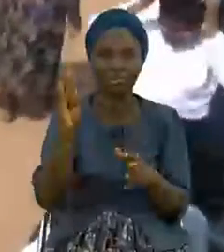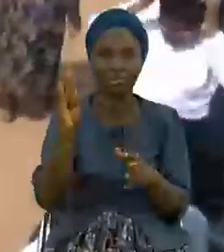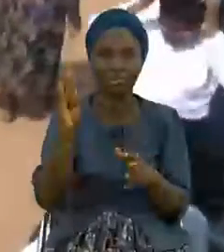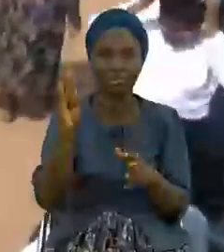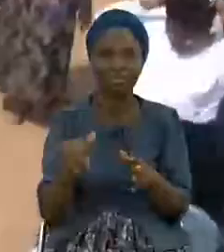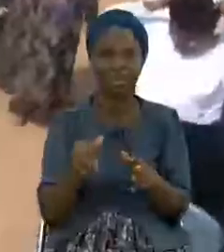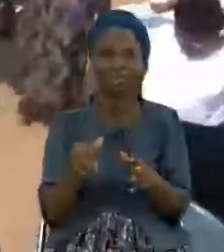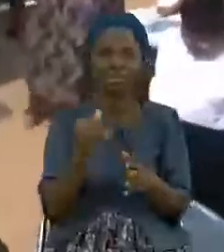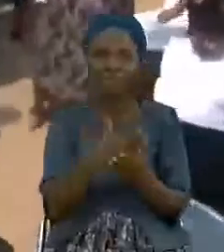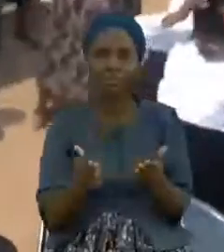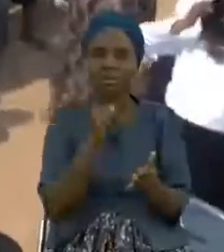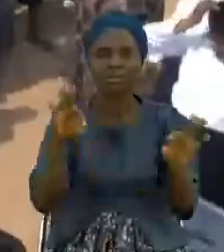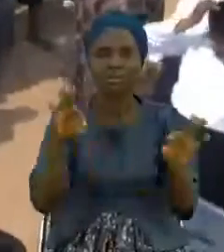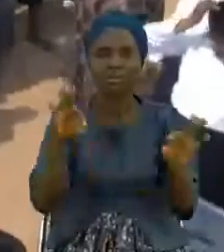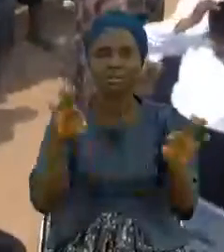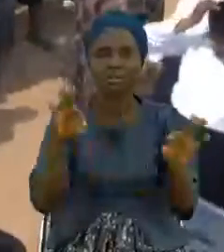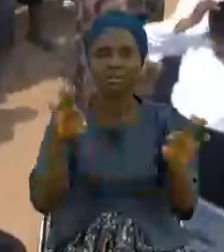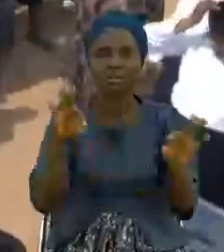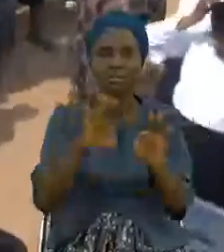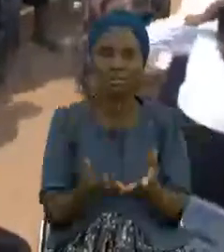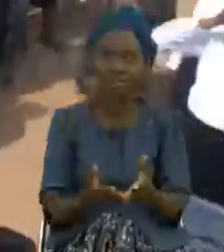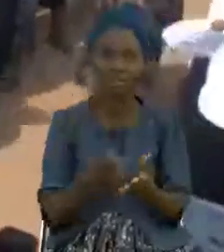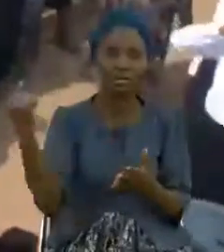for non-essentials.